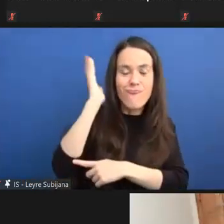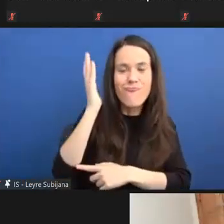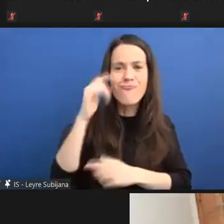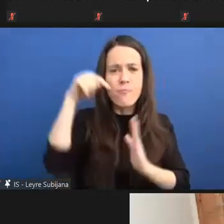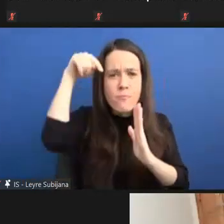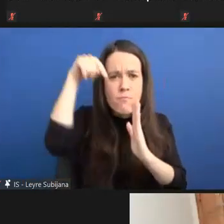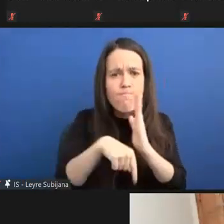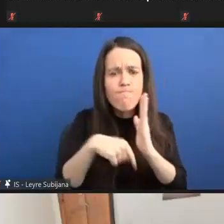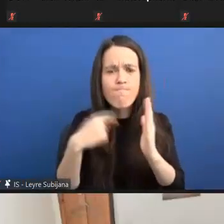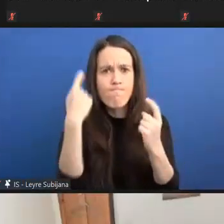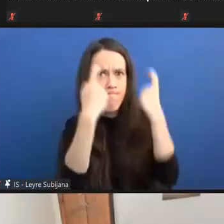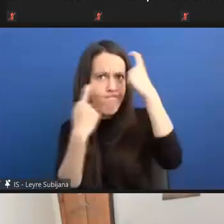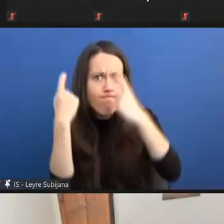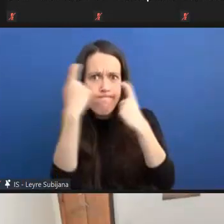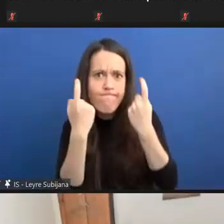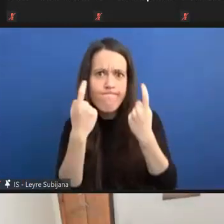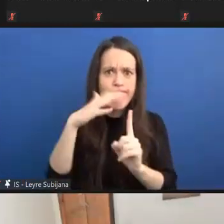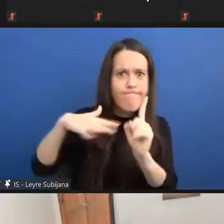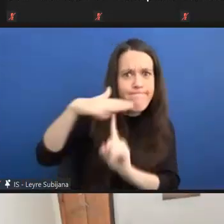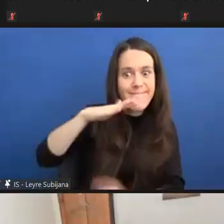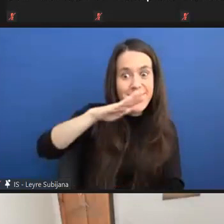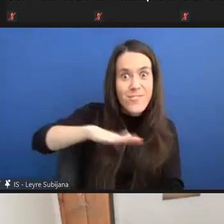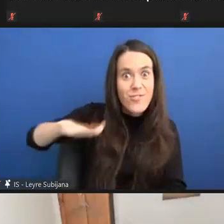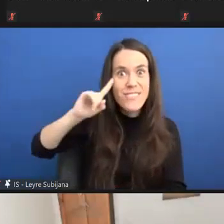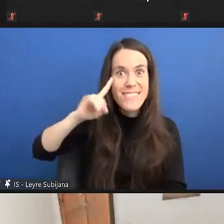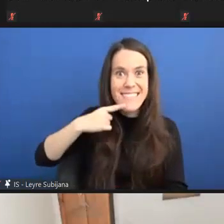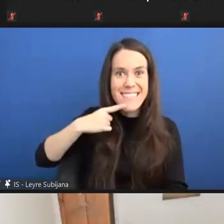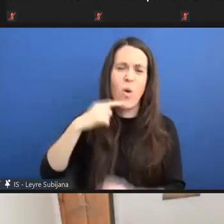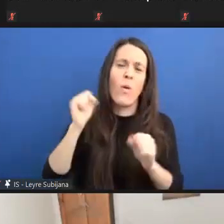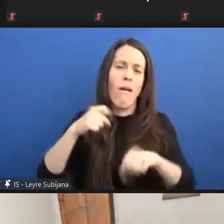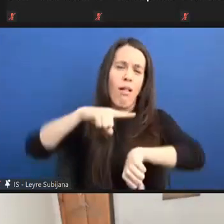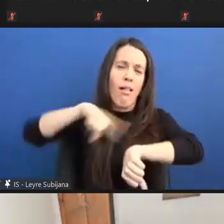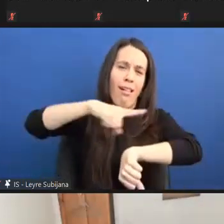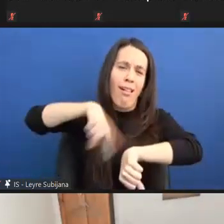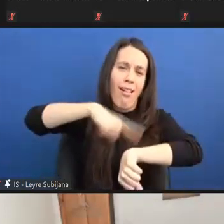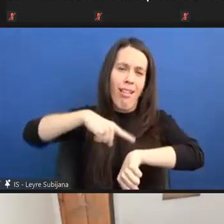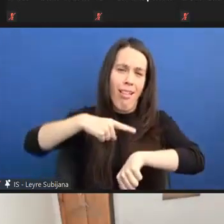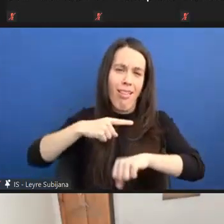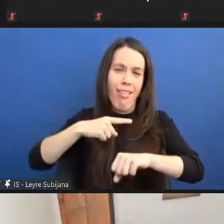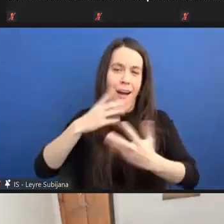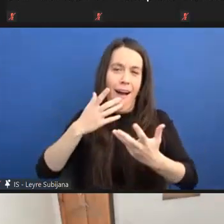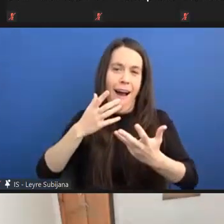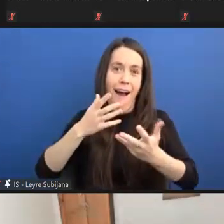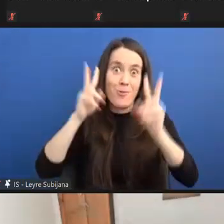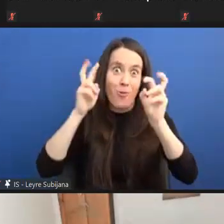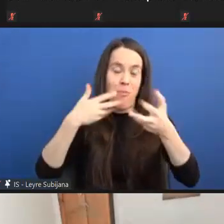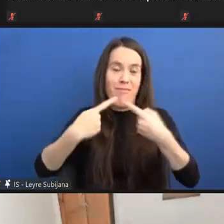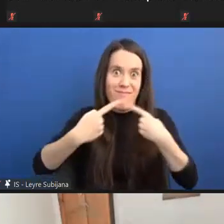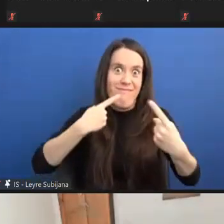in-depth discussions. And there's such a lot really we could discuss for hours, I'm sure. I